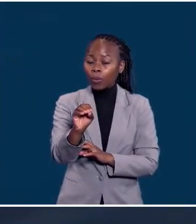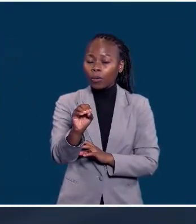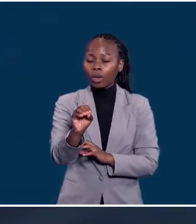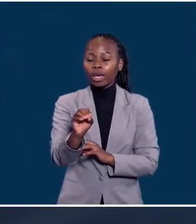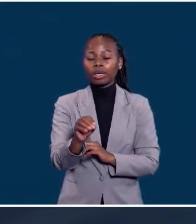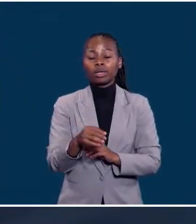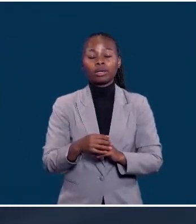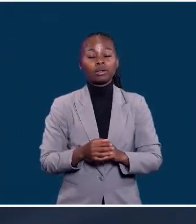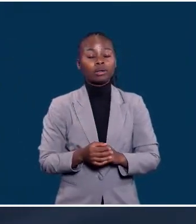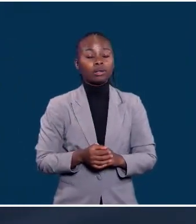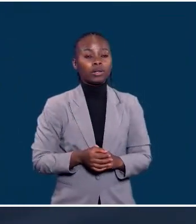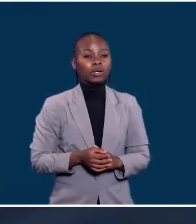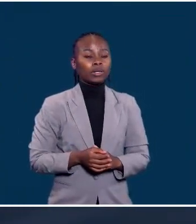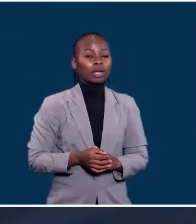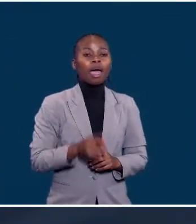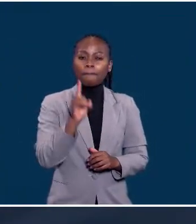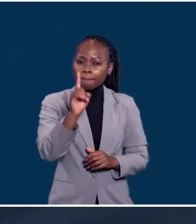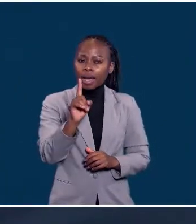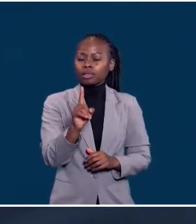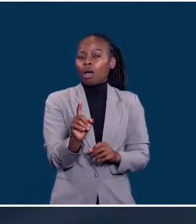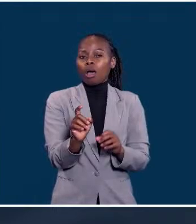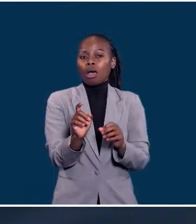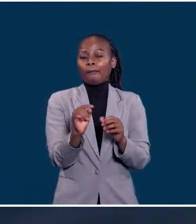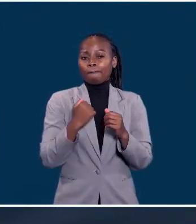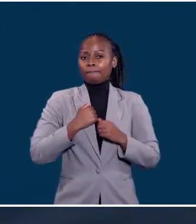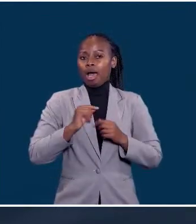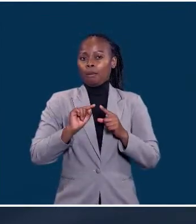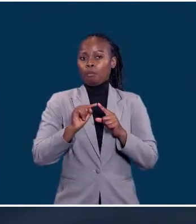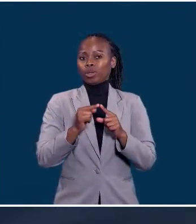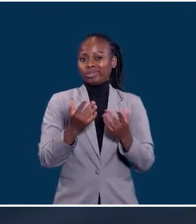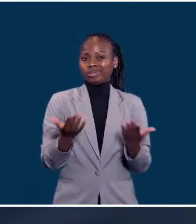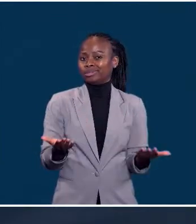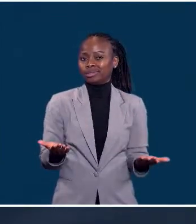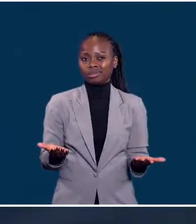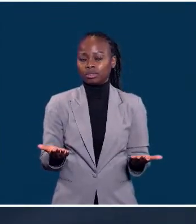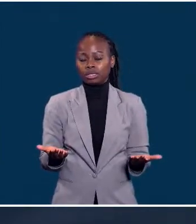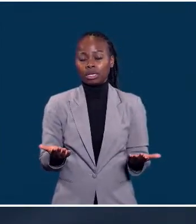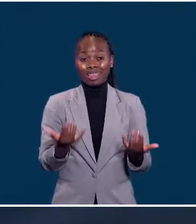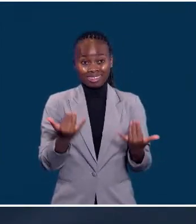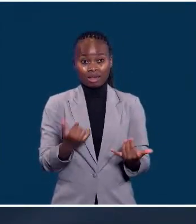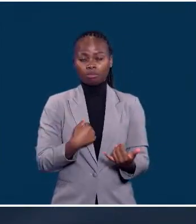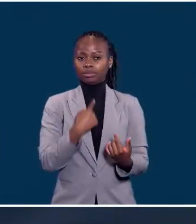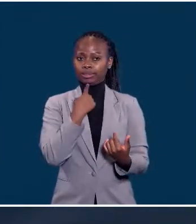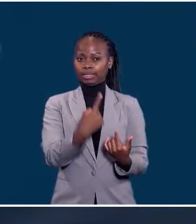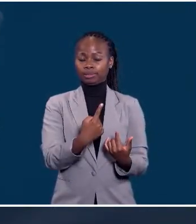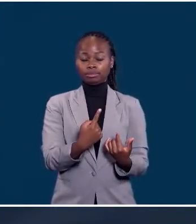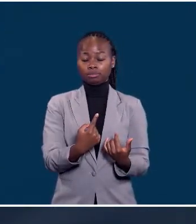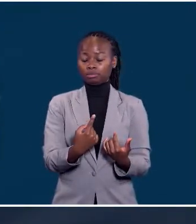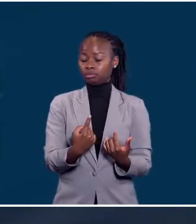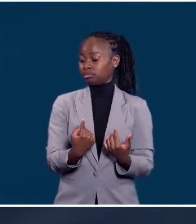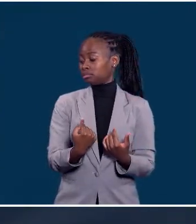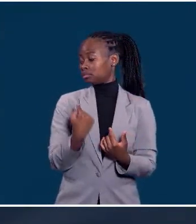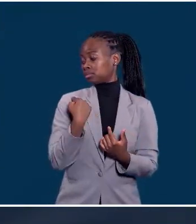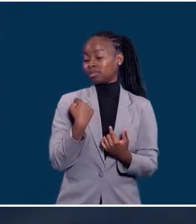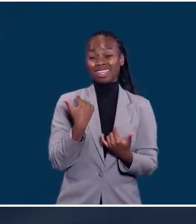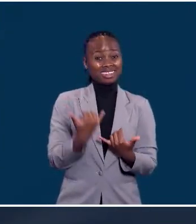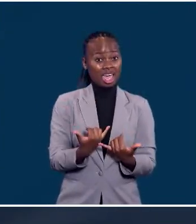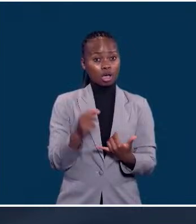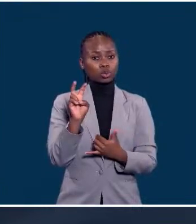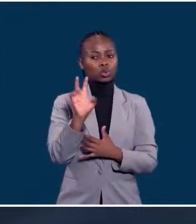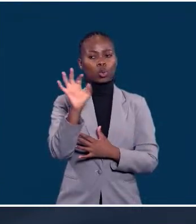Okay. The point here is that when I say that now that it is no longer 2%, it's 0.5%